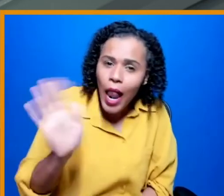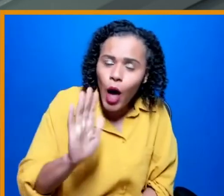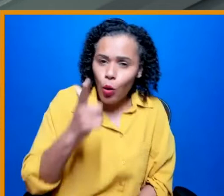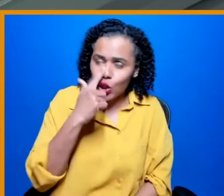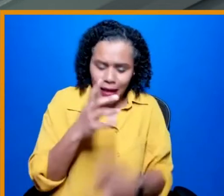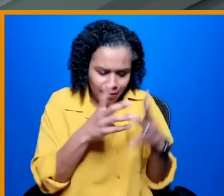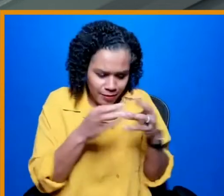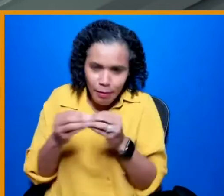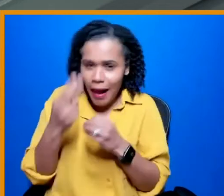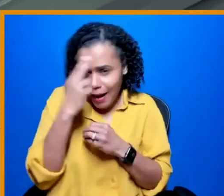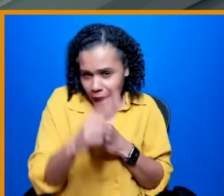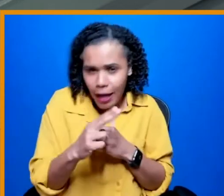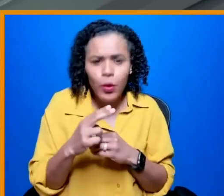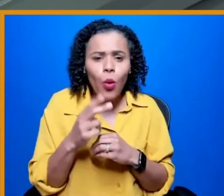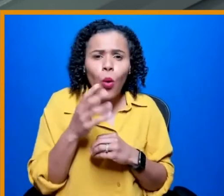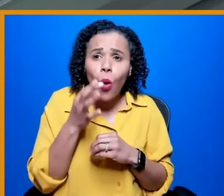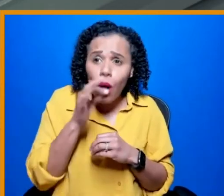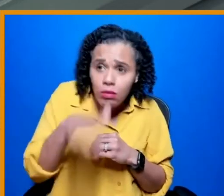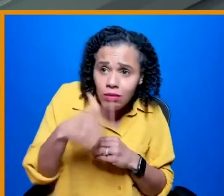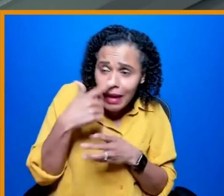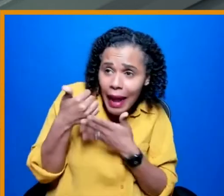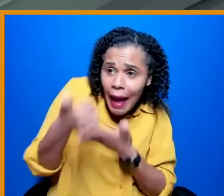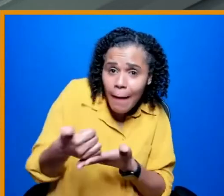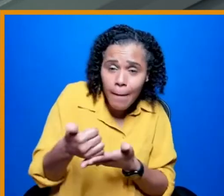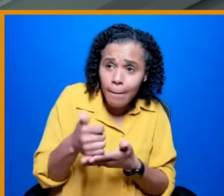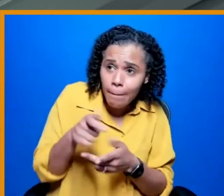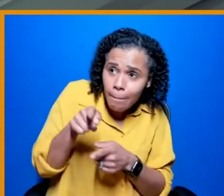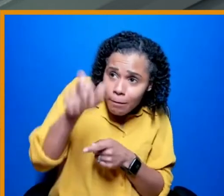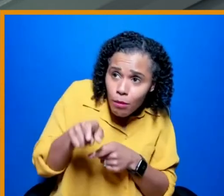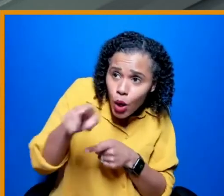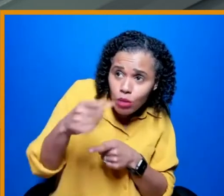or can I help to someone who uses BSL as their first language.